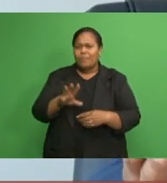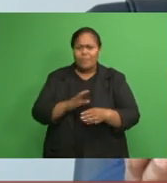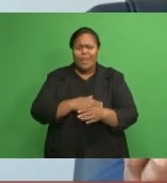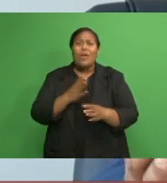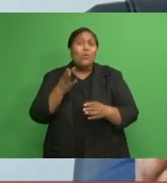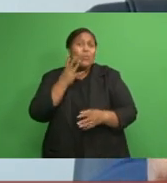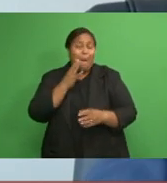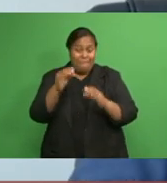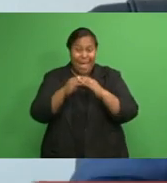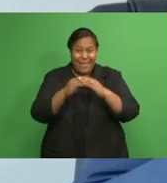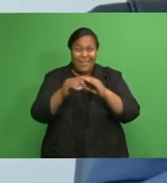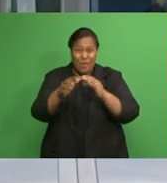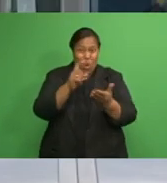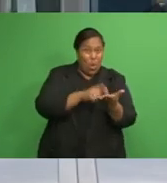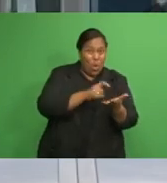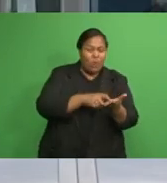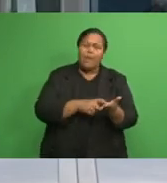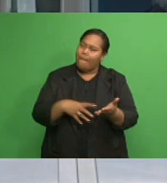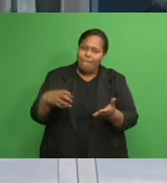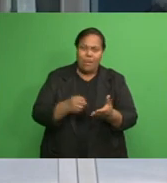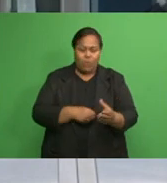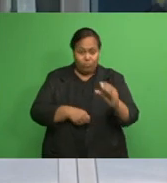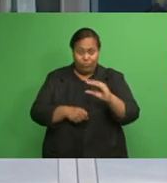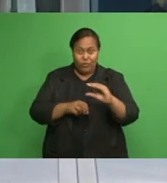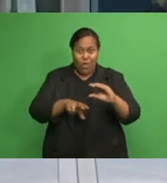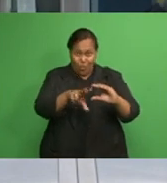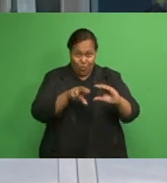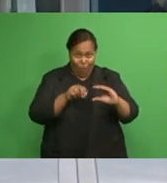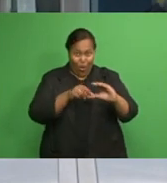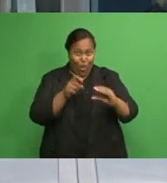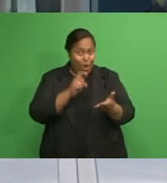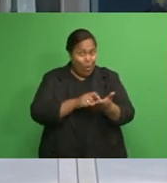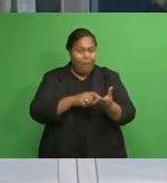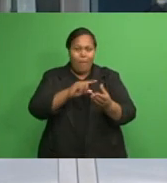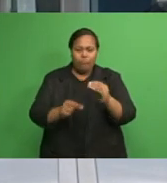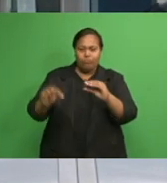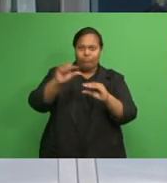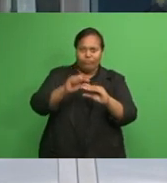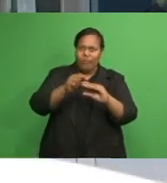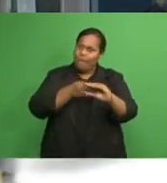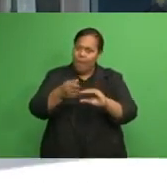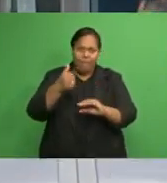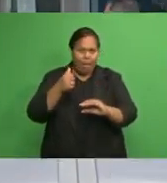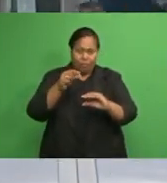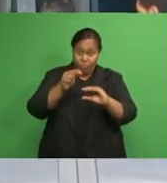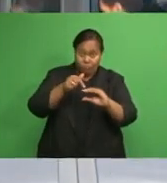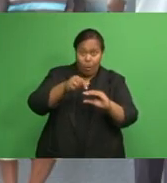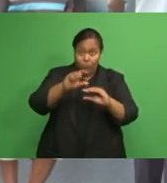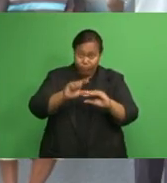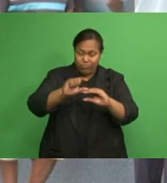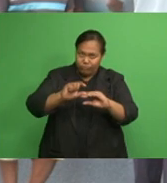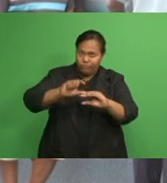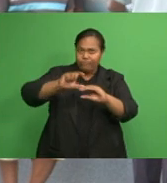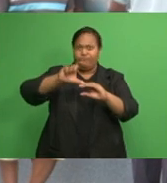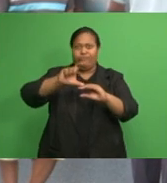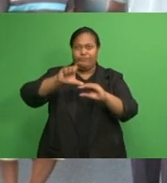charge interest and banks will ask the customers to pay back the principal amount as well. And these interests are